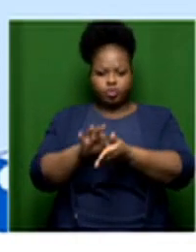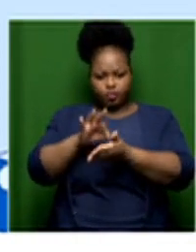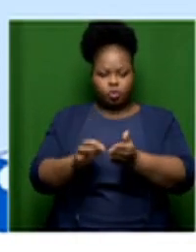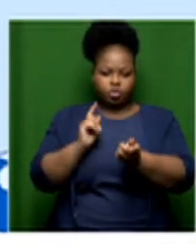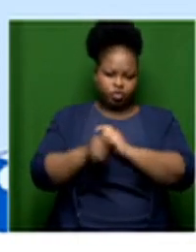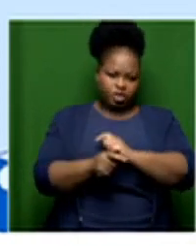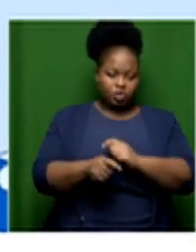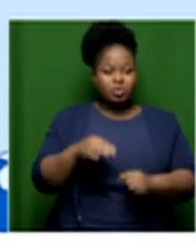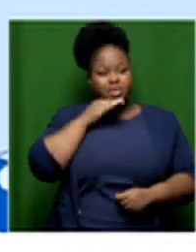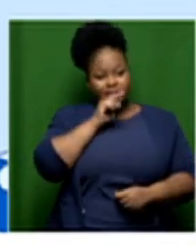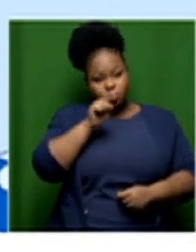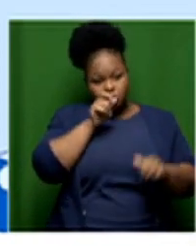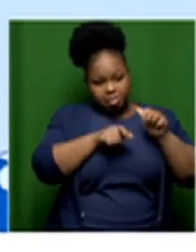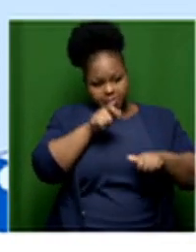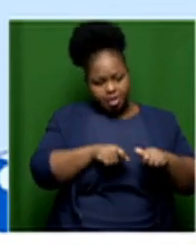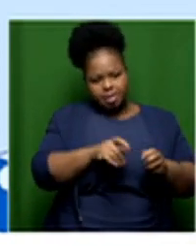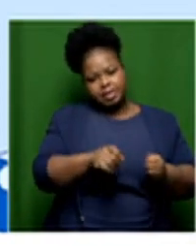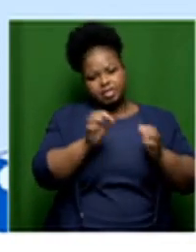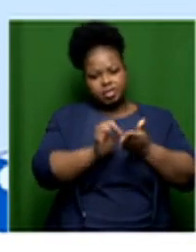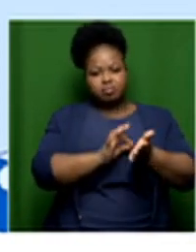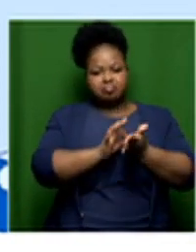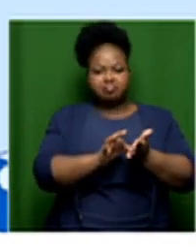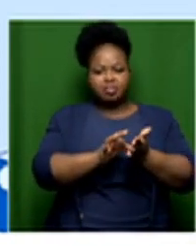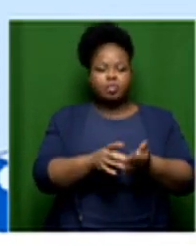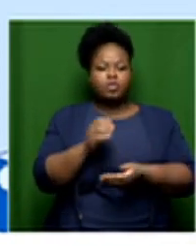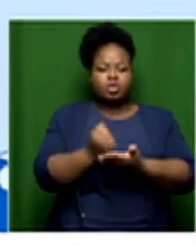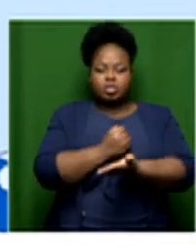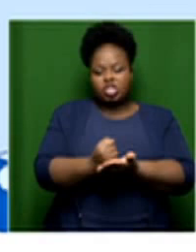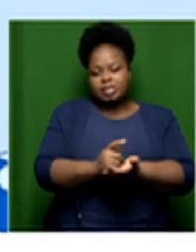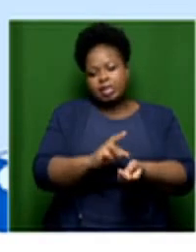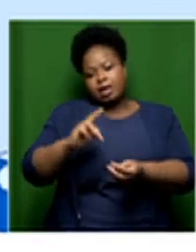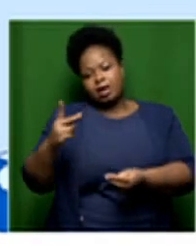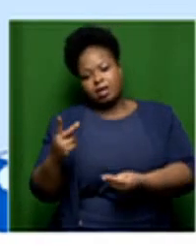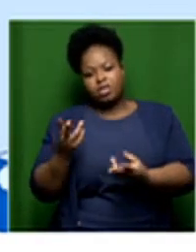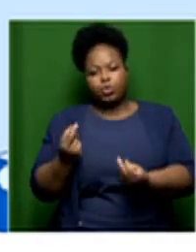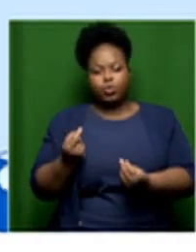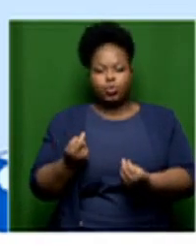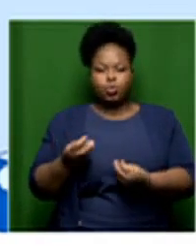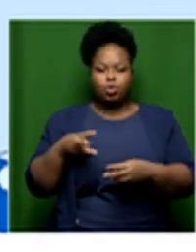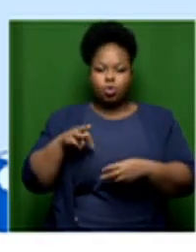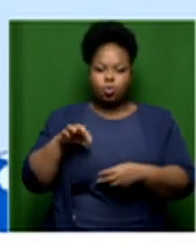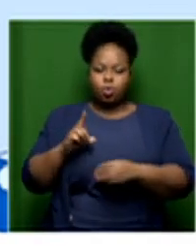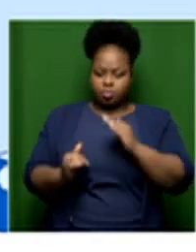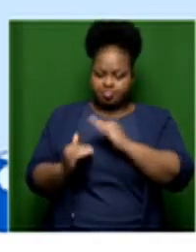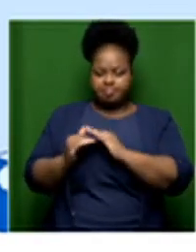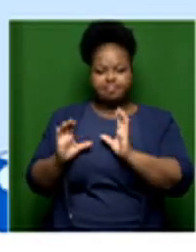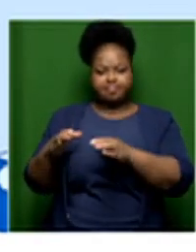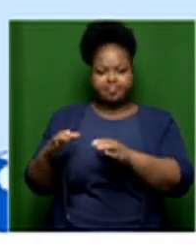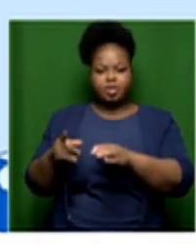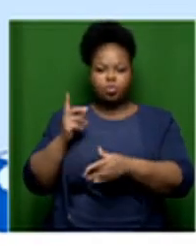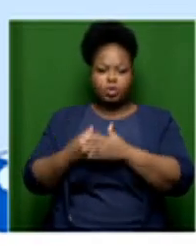those persons into their correct voting districts that accord with the new ward boundaries that will